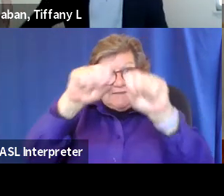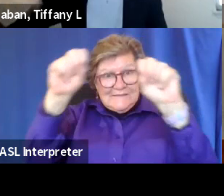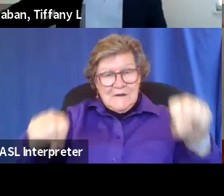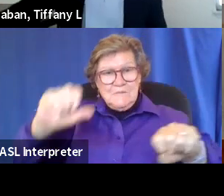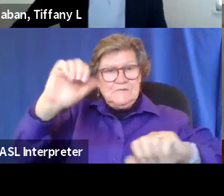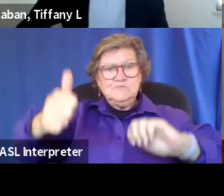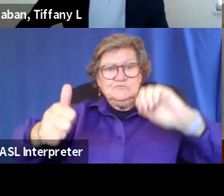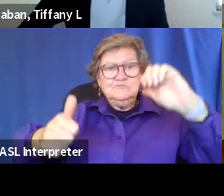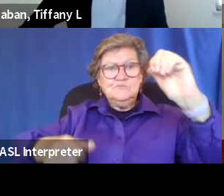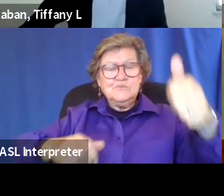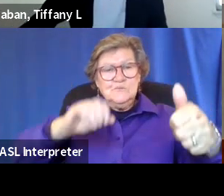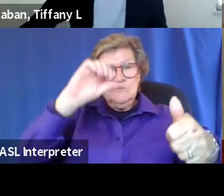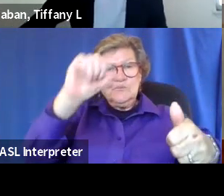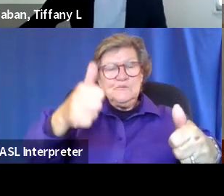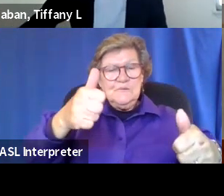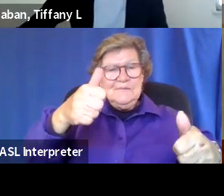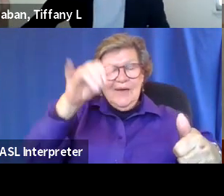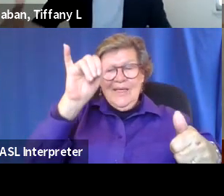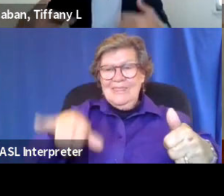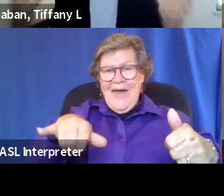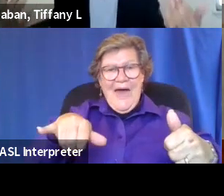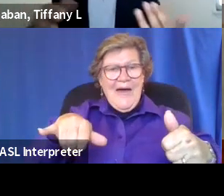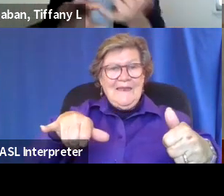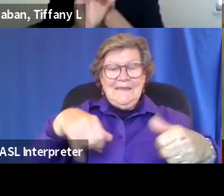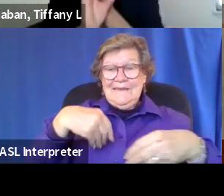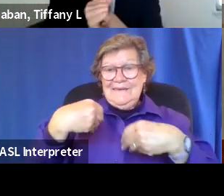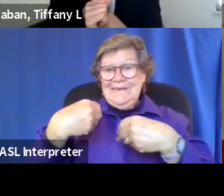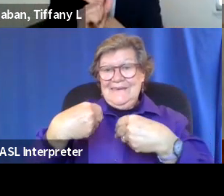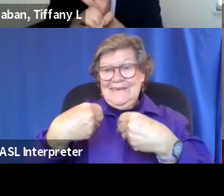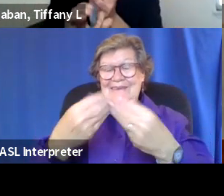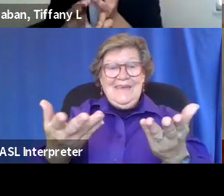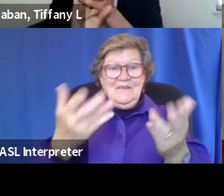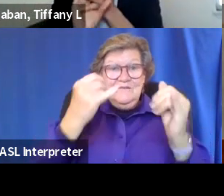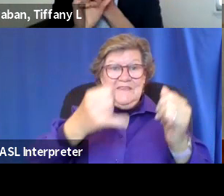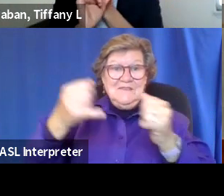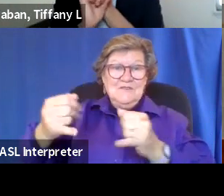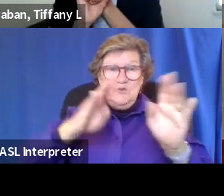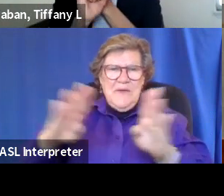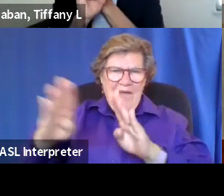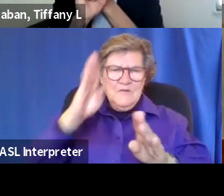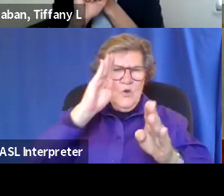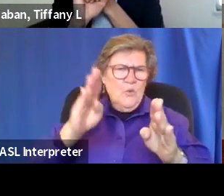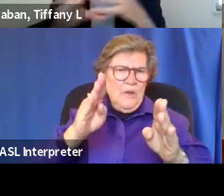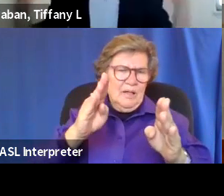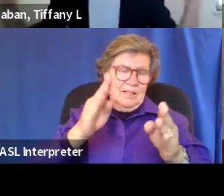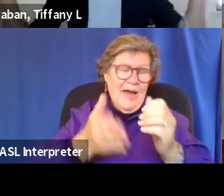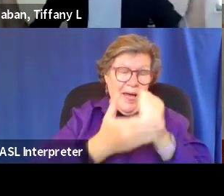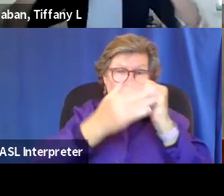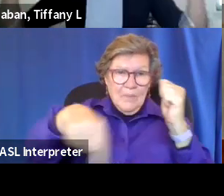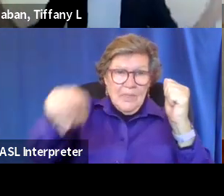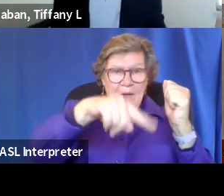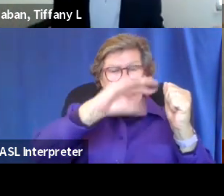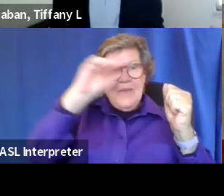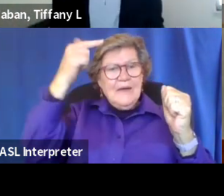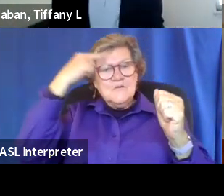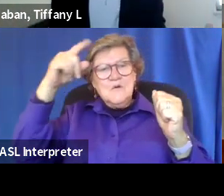incentivize practices that will affect individual behavior, but also, you know, that the government can take